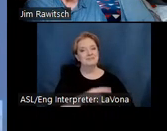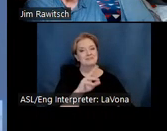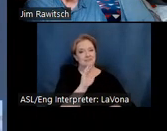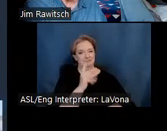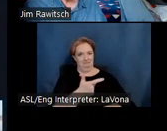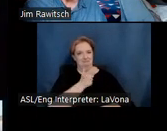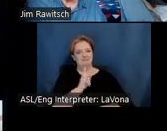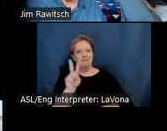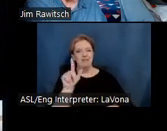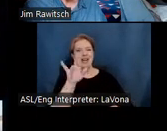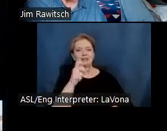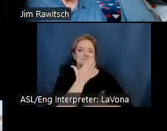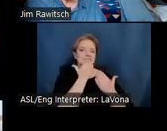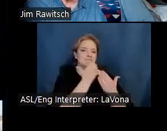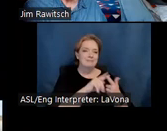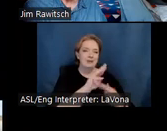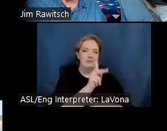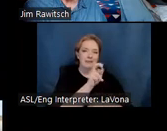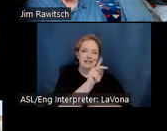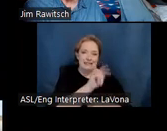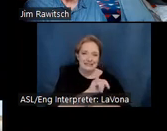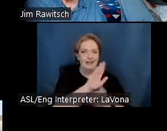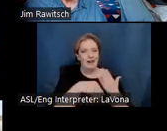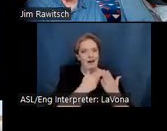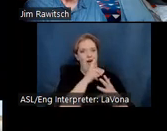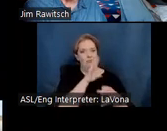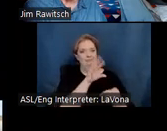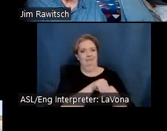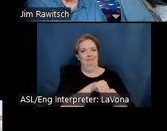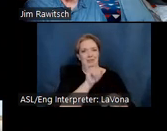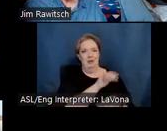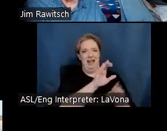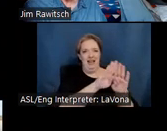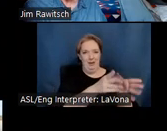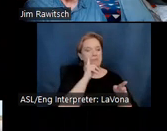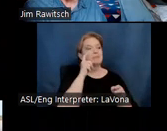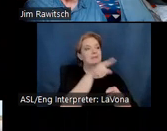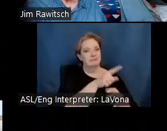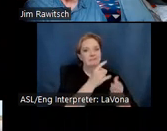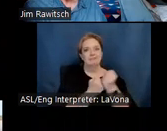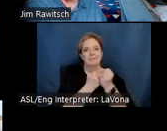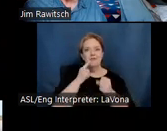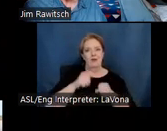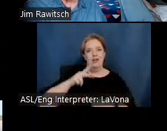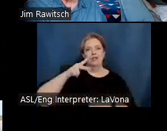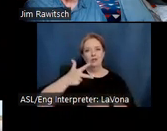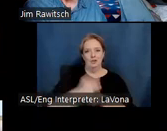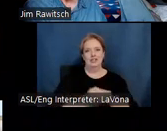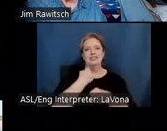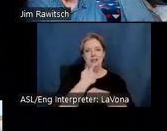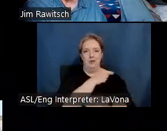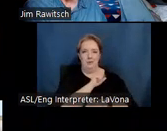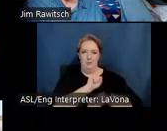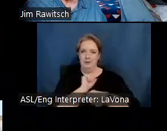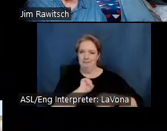involved at the James Castle House for spearheading this third year of the virtual road trip in collaboration with Historic Artists' Homes and Studios.